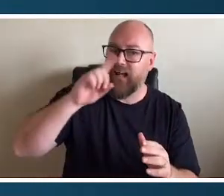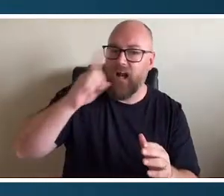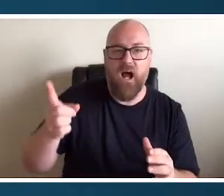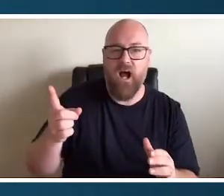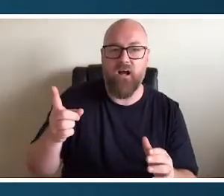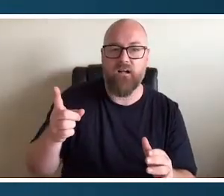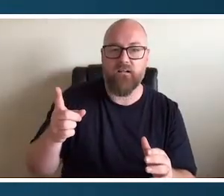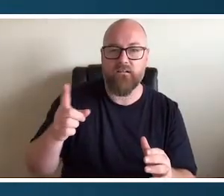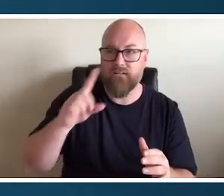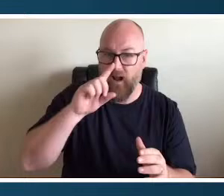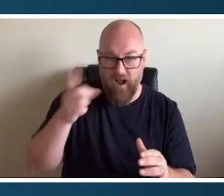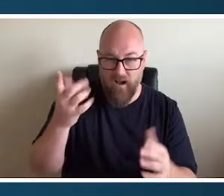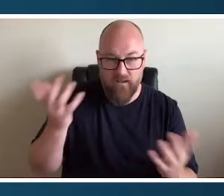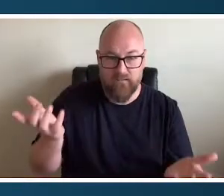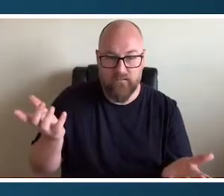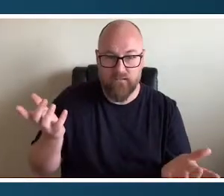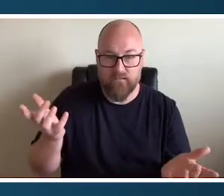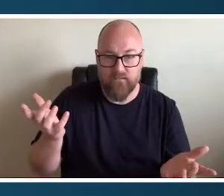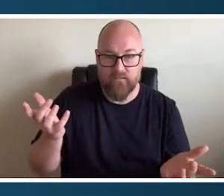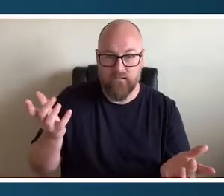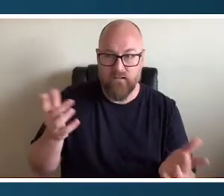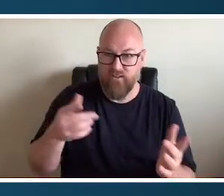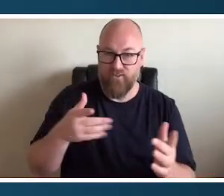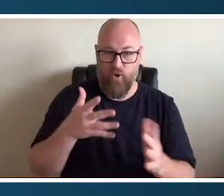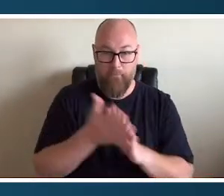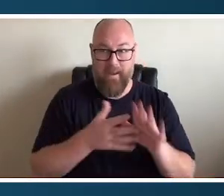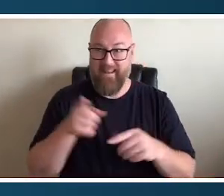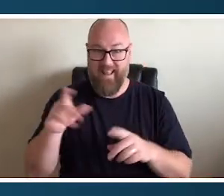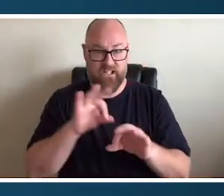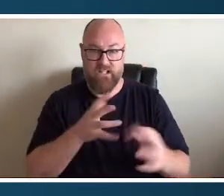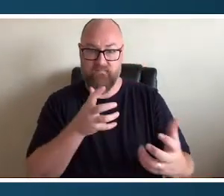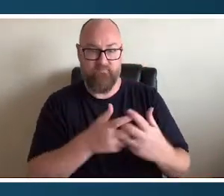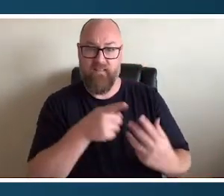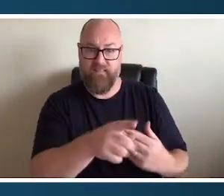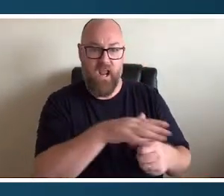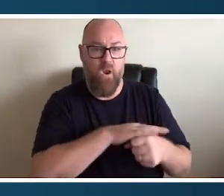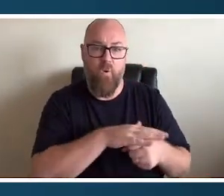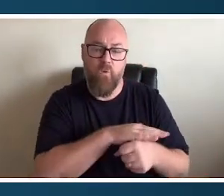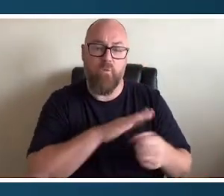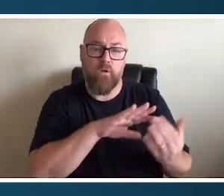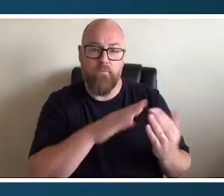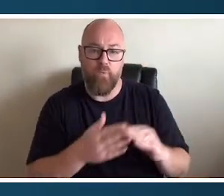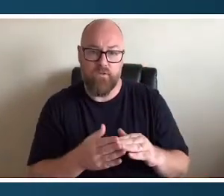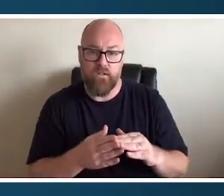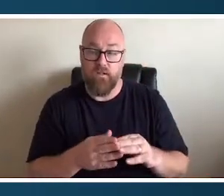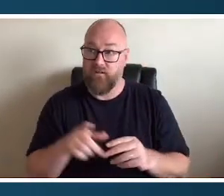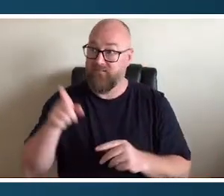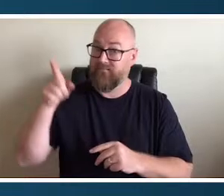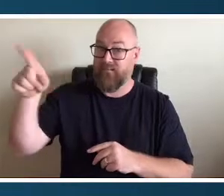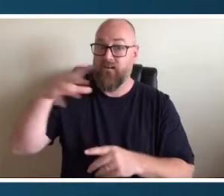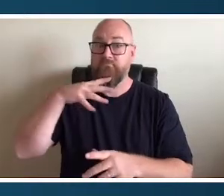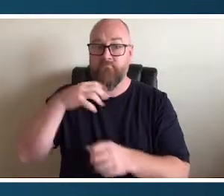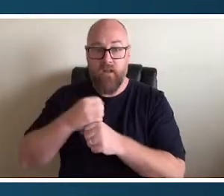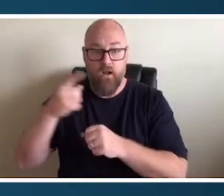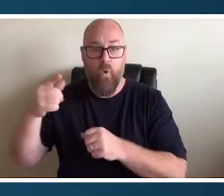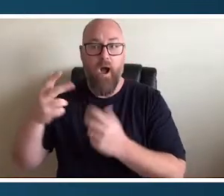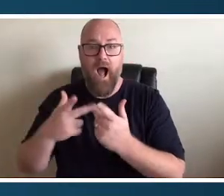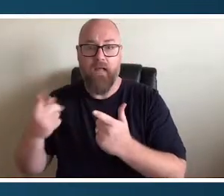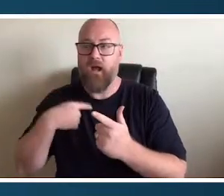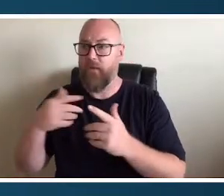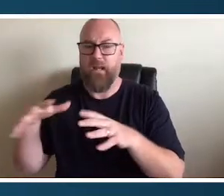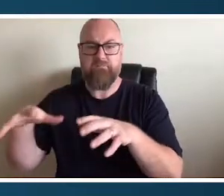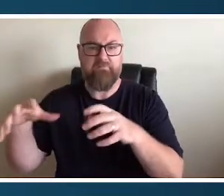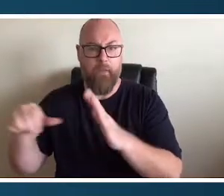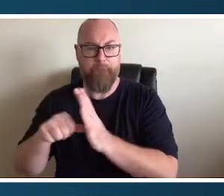communities. This inflexibility can delay the delivery of aid and reduce its effectiveness,